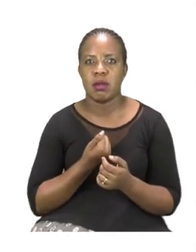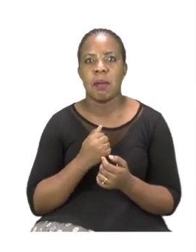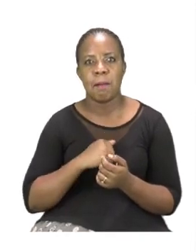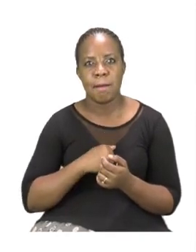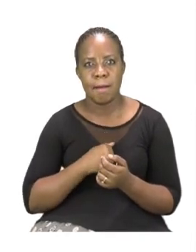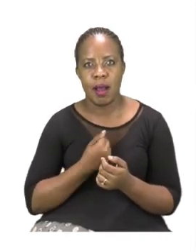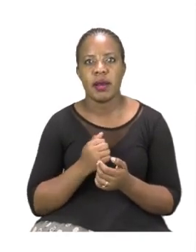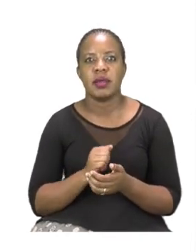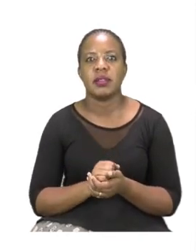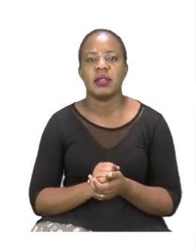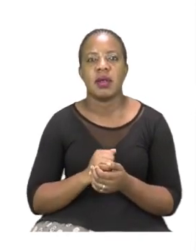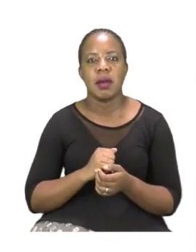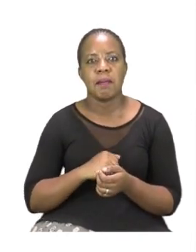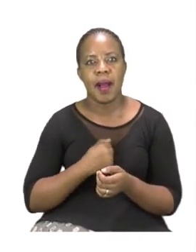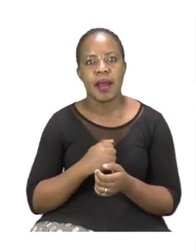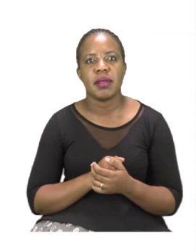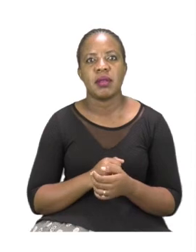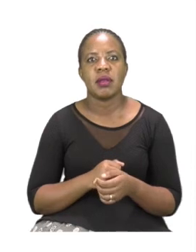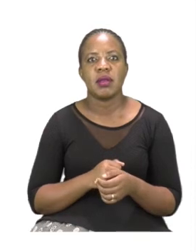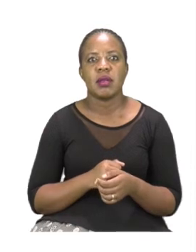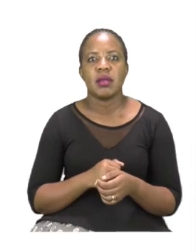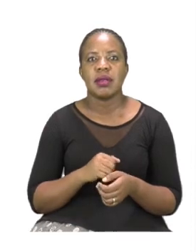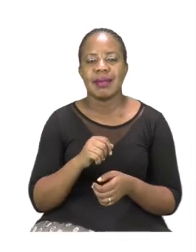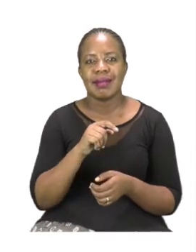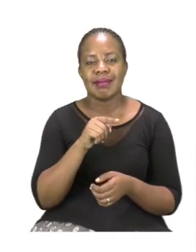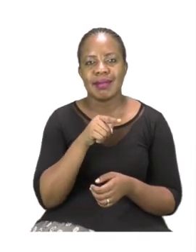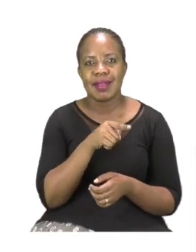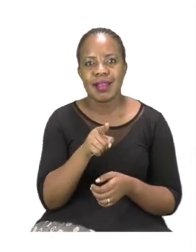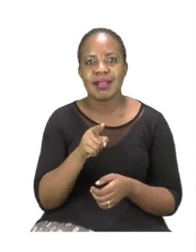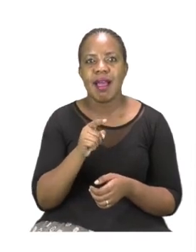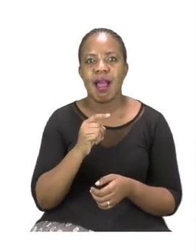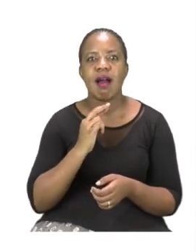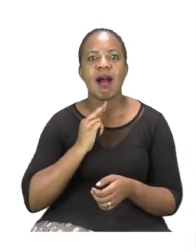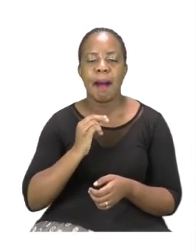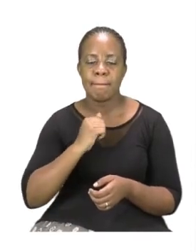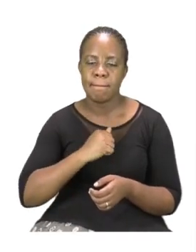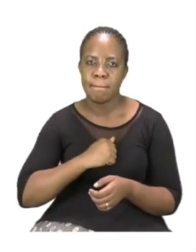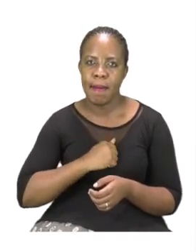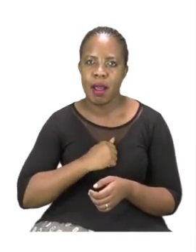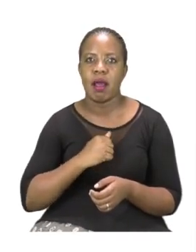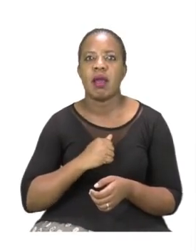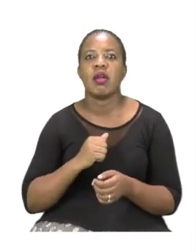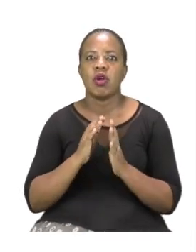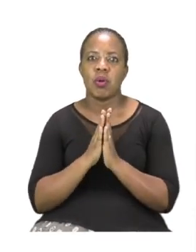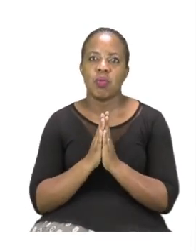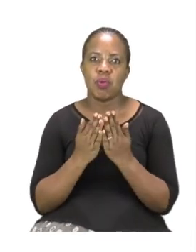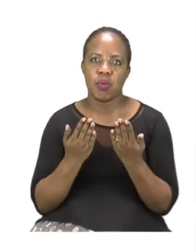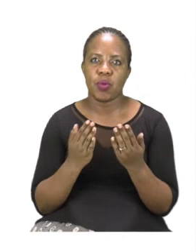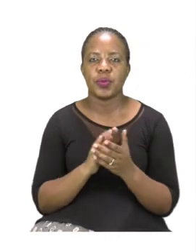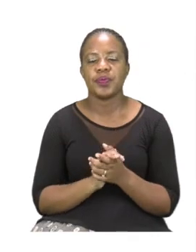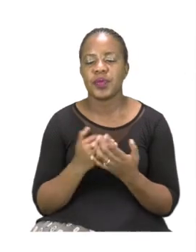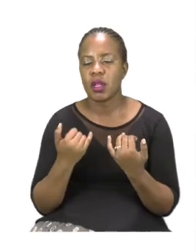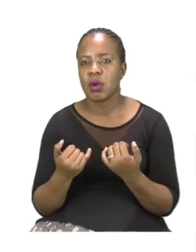are mine and mine. Let's go to the next picture where we have two